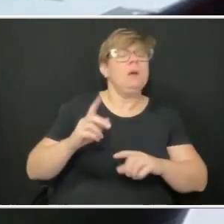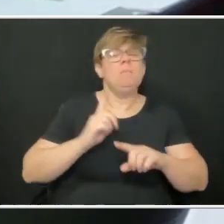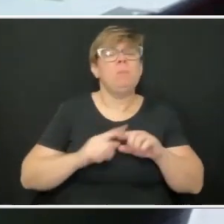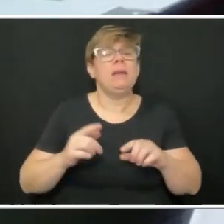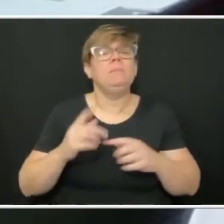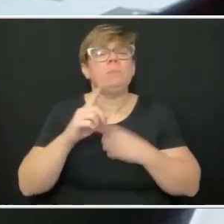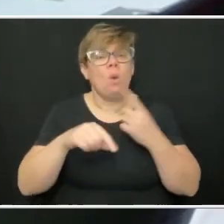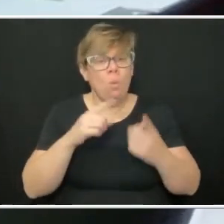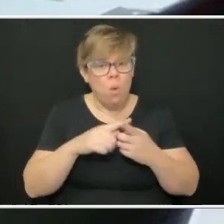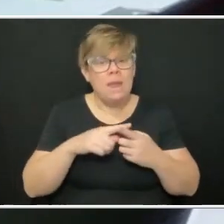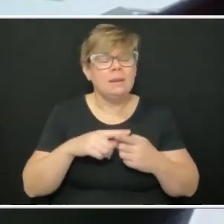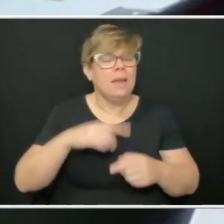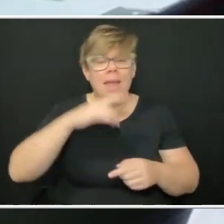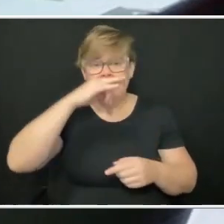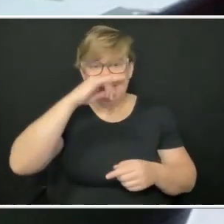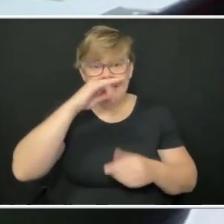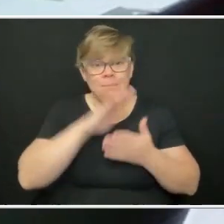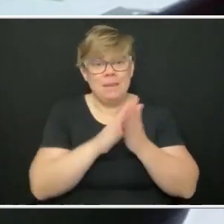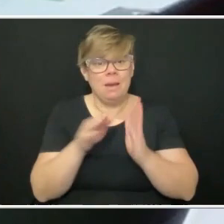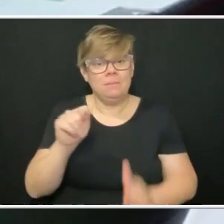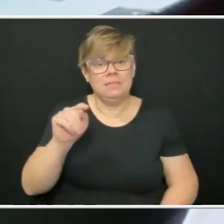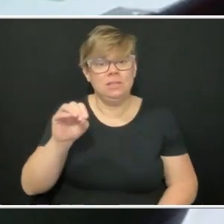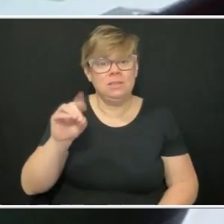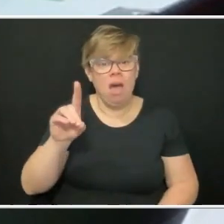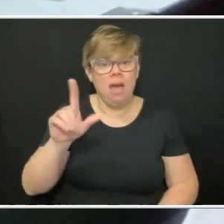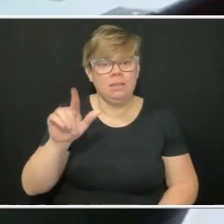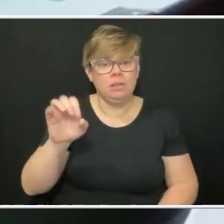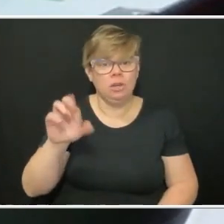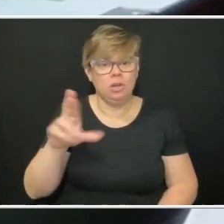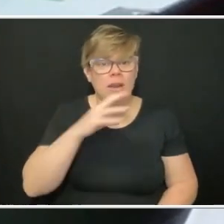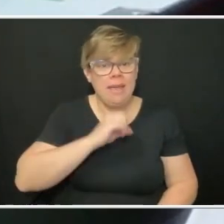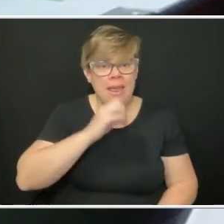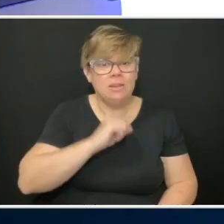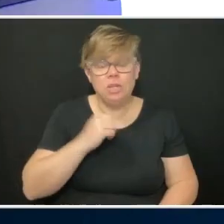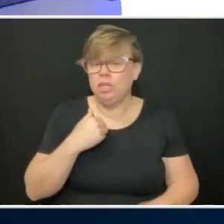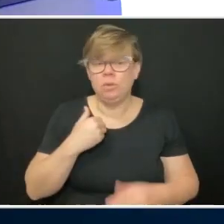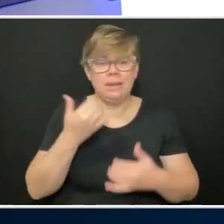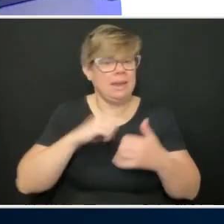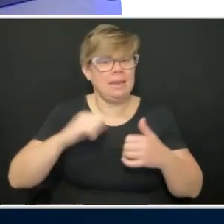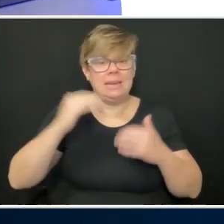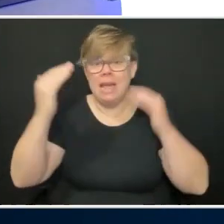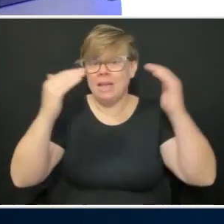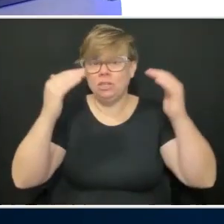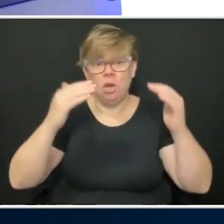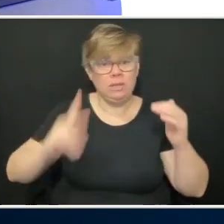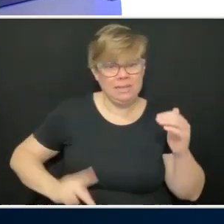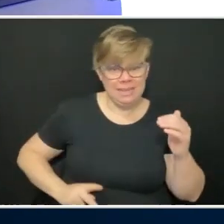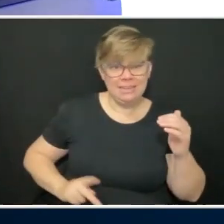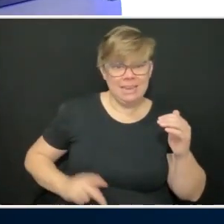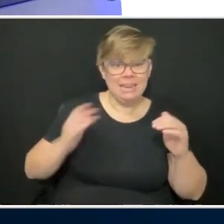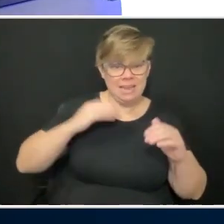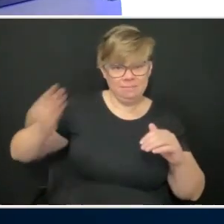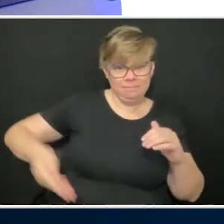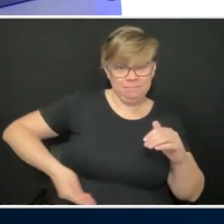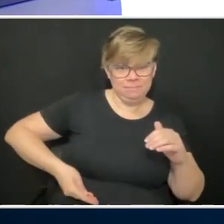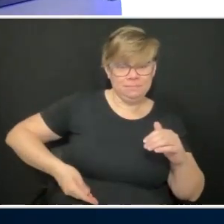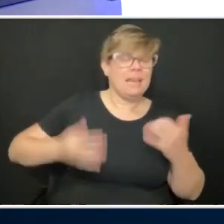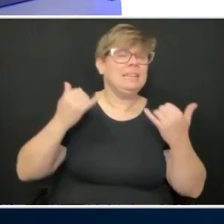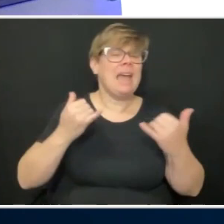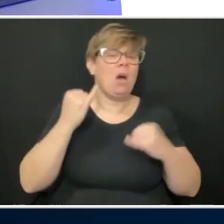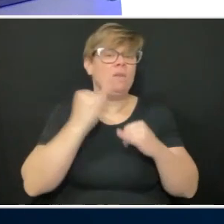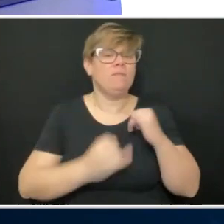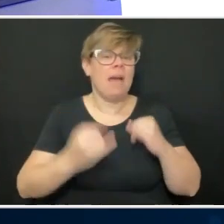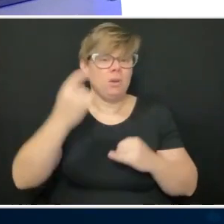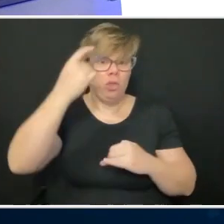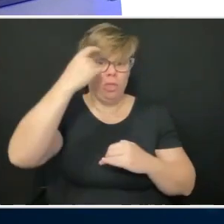you can pretty much fit any size adult kidney in your belly. I want to get to final thoughts from our guests today. And Jessica and Brendon,